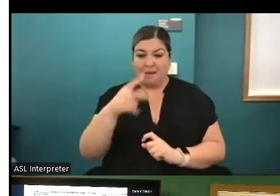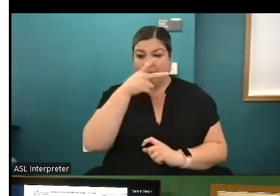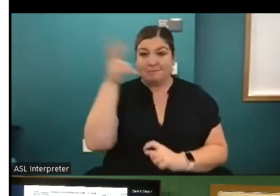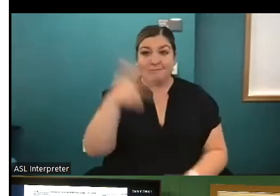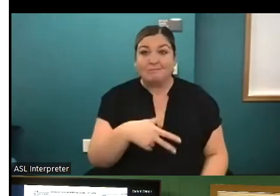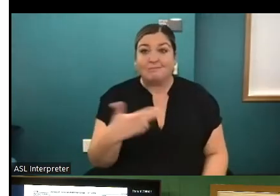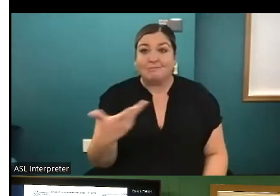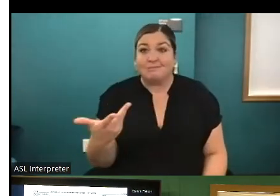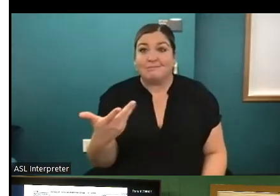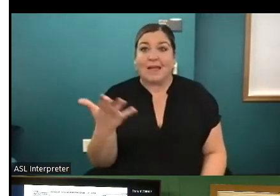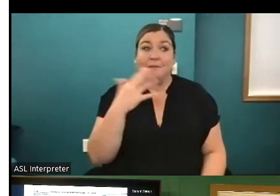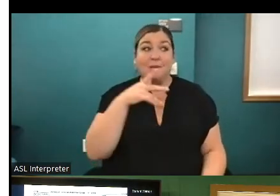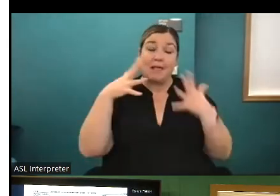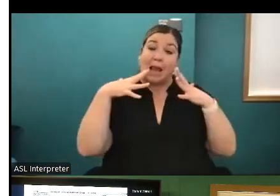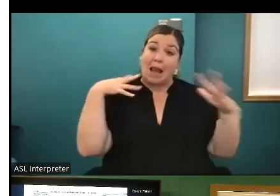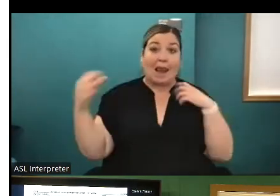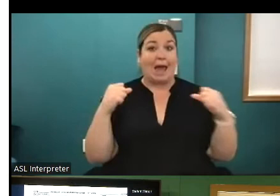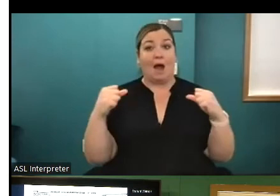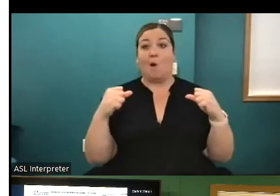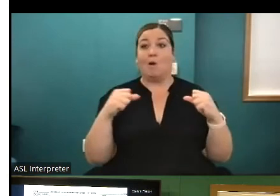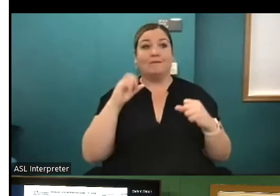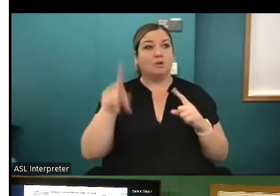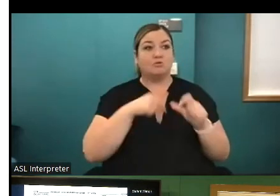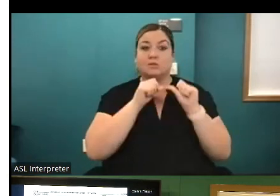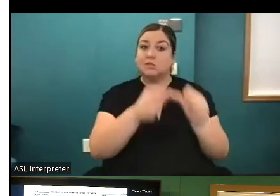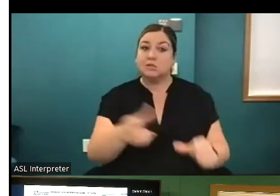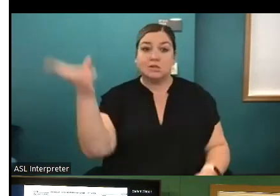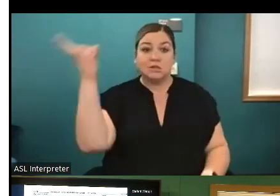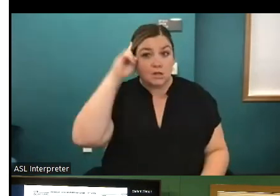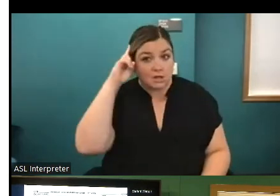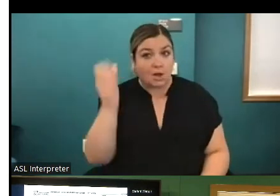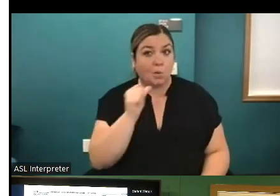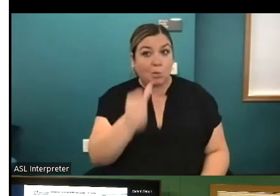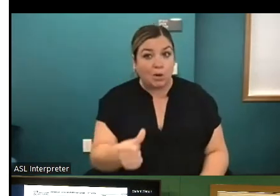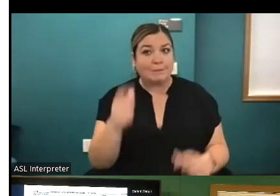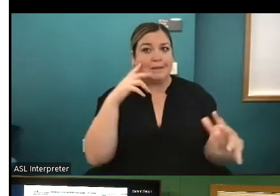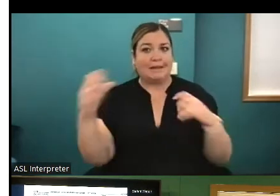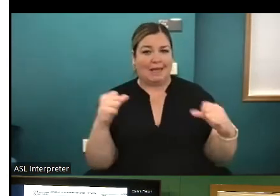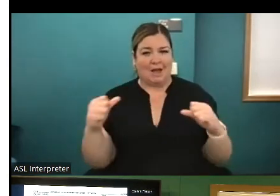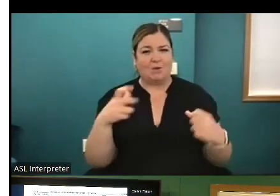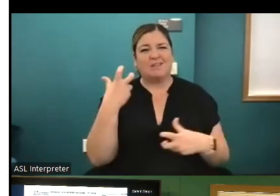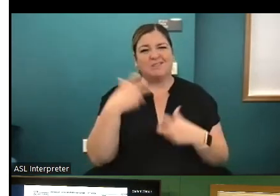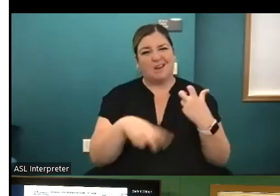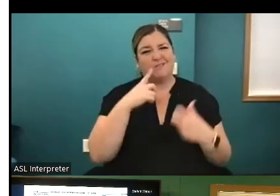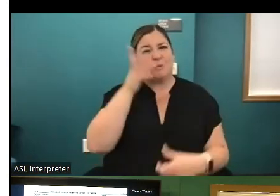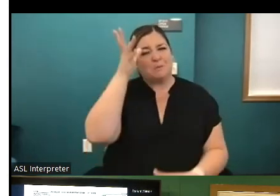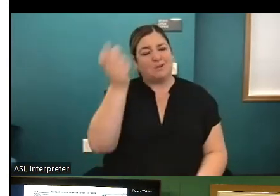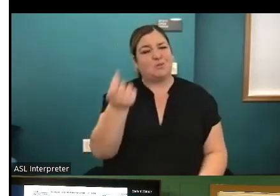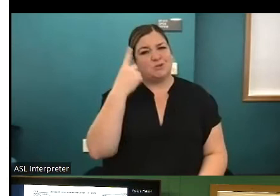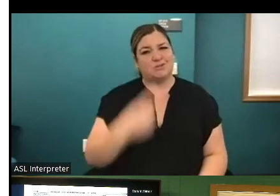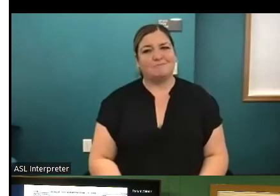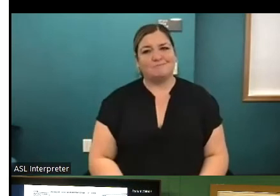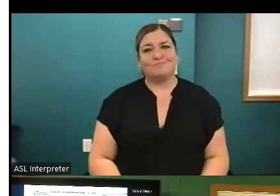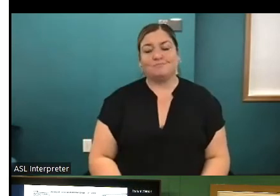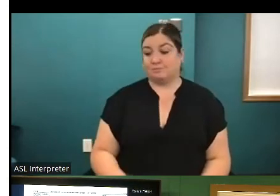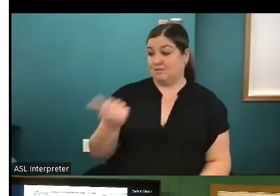it might be that it's really, really loud now. But if you would just keep wearing it, it wouldn't be loud. And that's a really hard thing for parents to understand sometimes. So do you have any